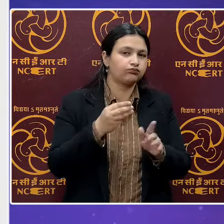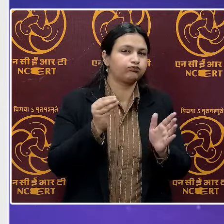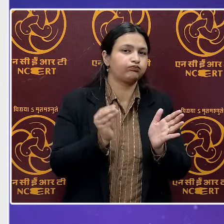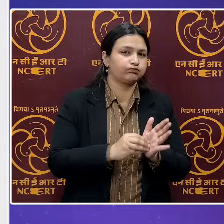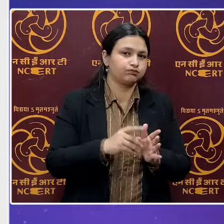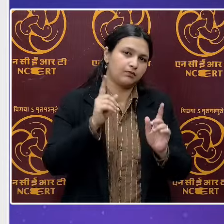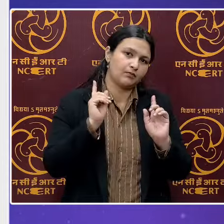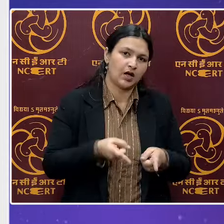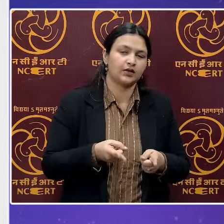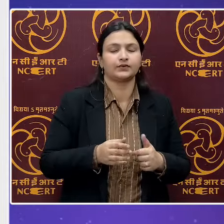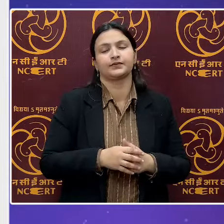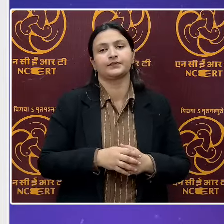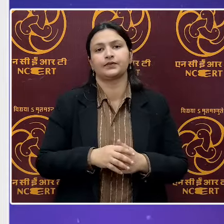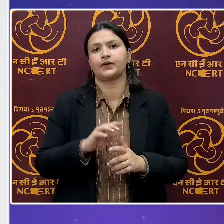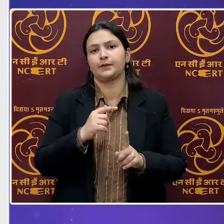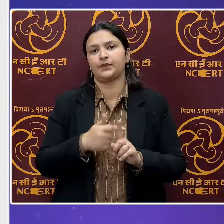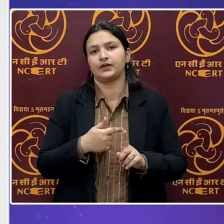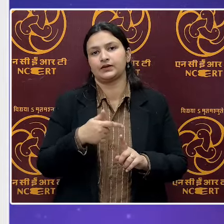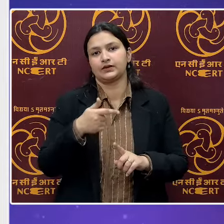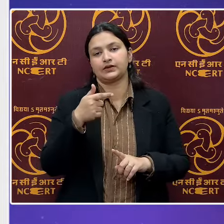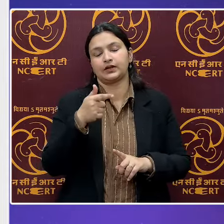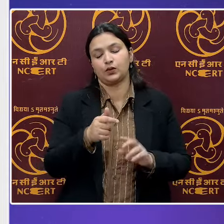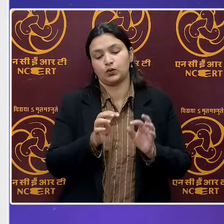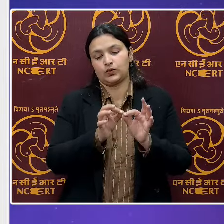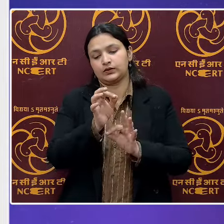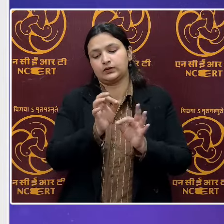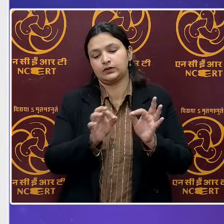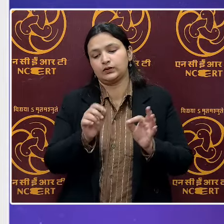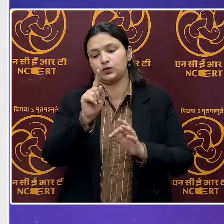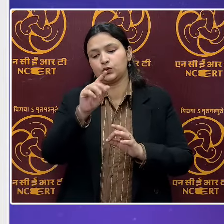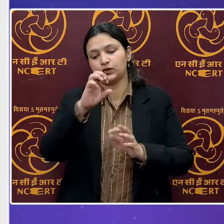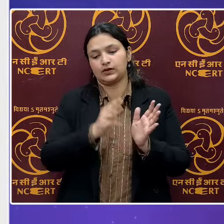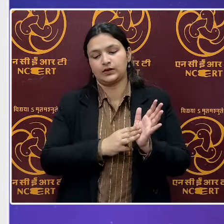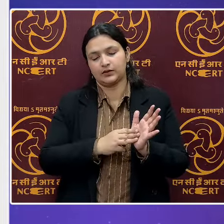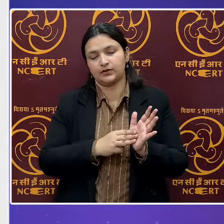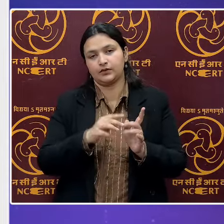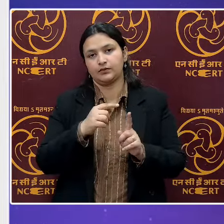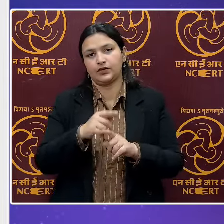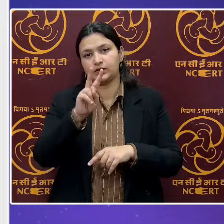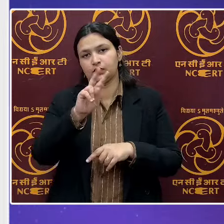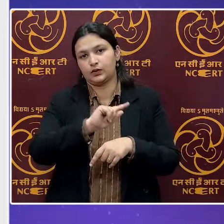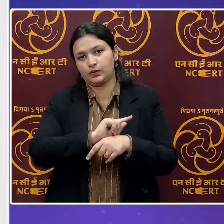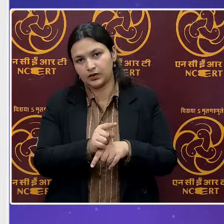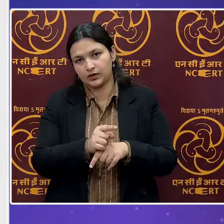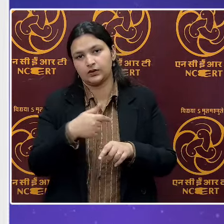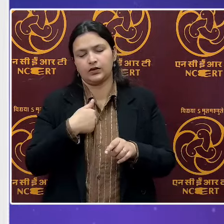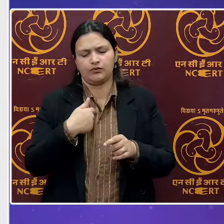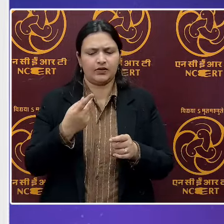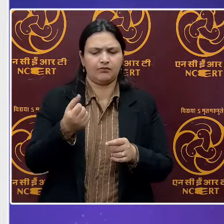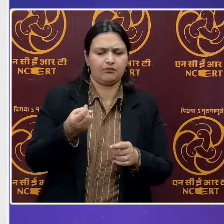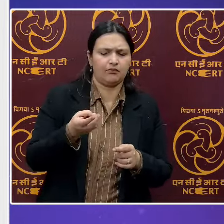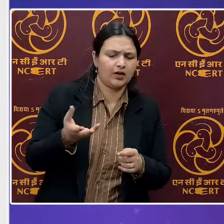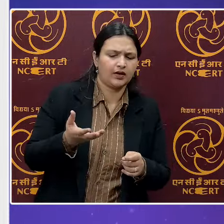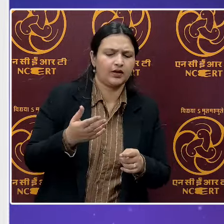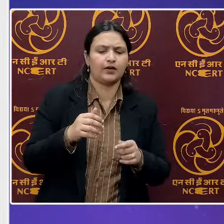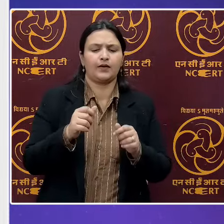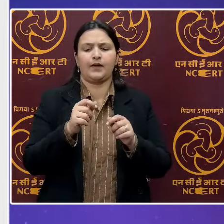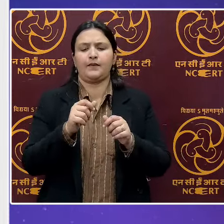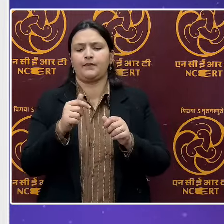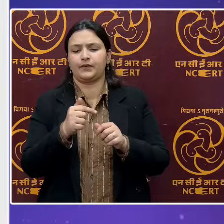system. 1 centimeter. And velocity will be given by, we can differentiate, minus a